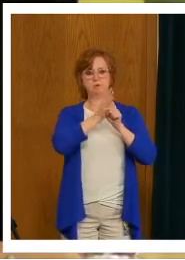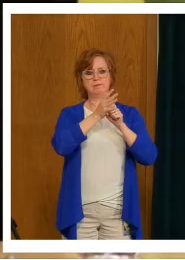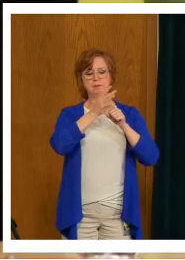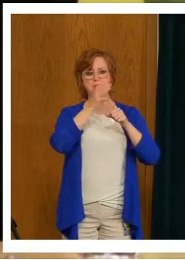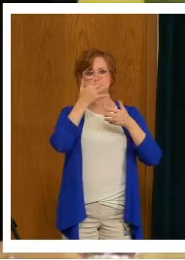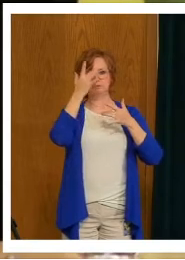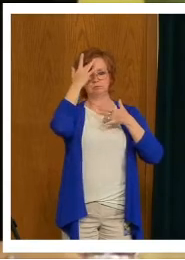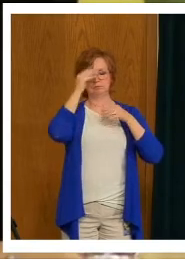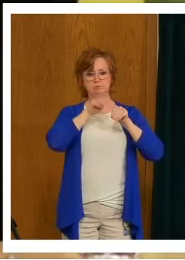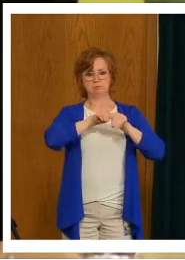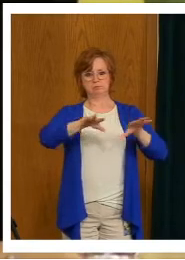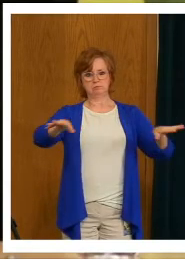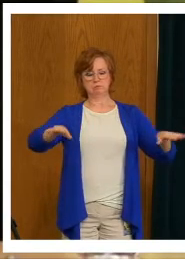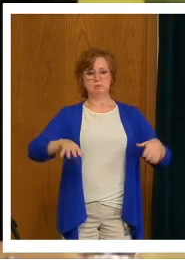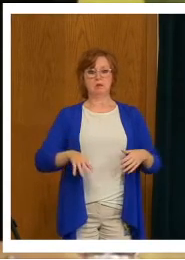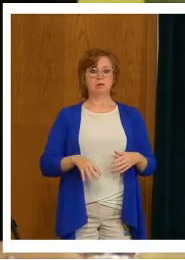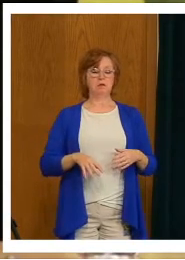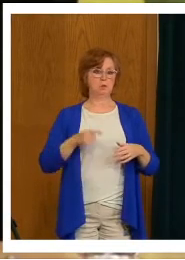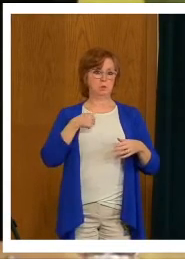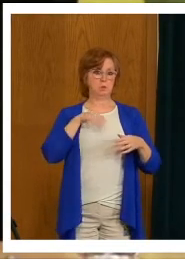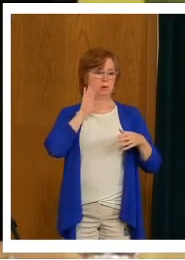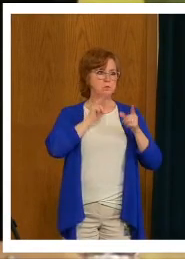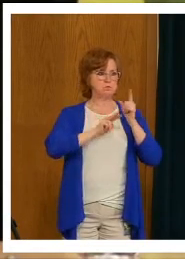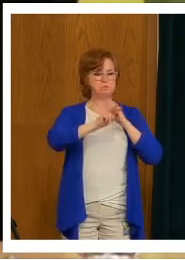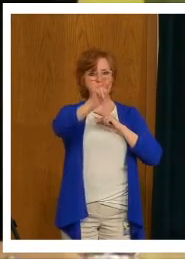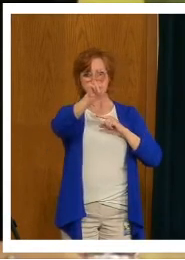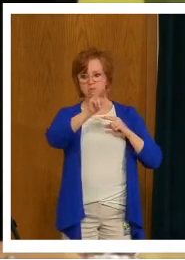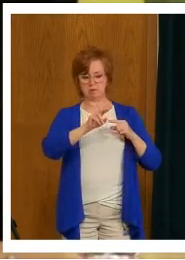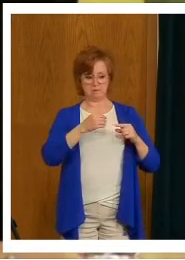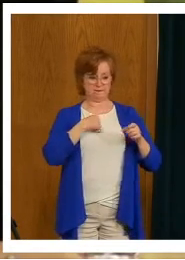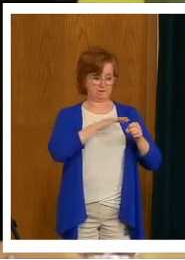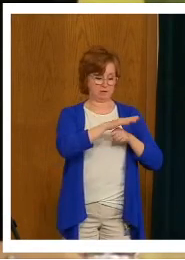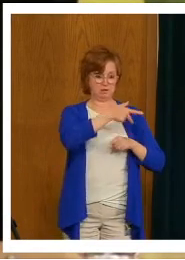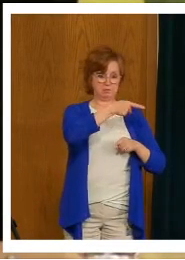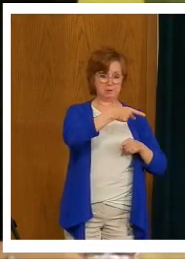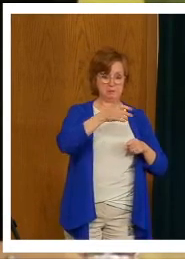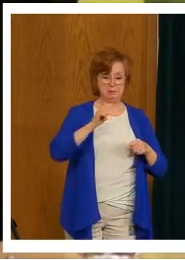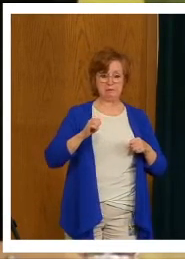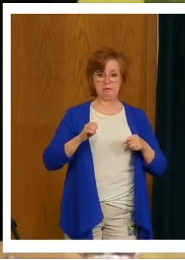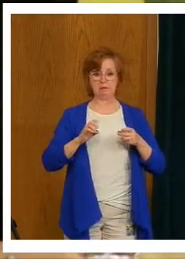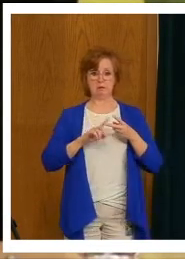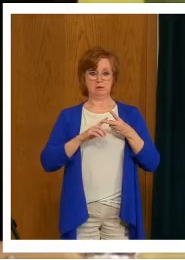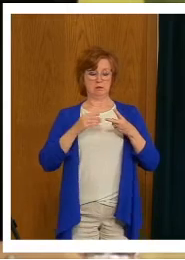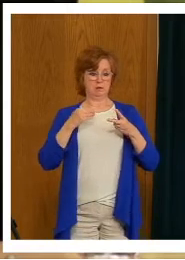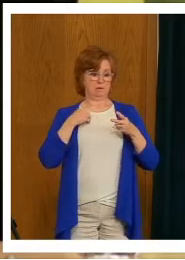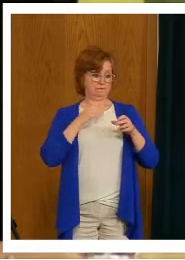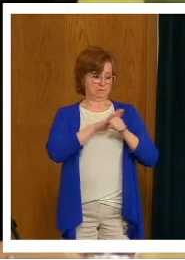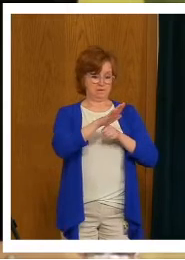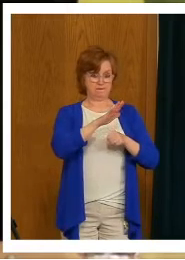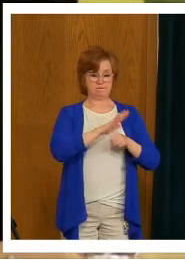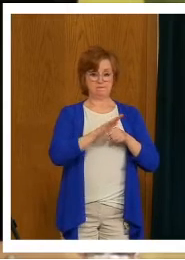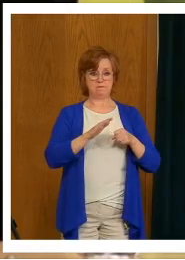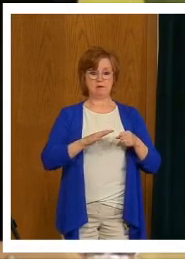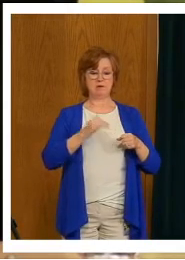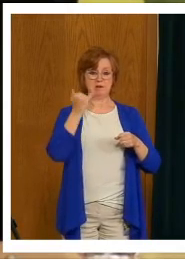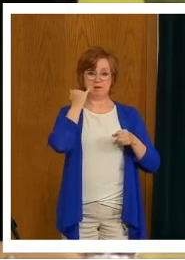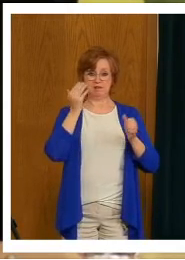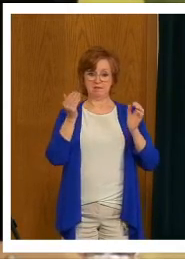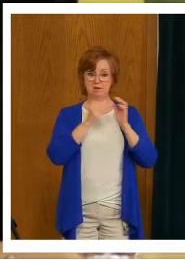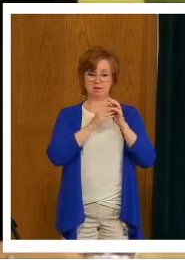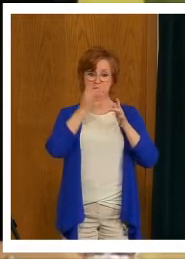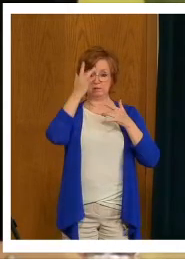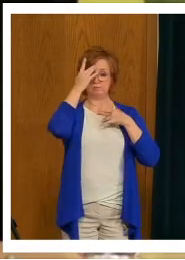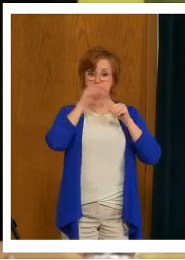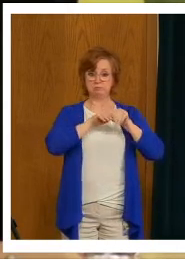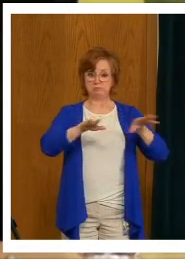the PPE supplies, the flow of PPE through our system adequate and appropriate? Should we run into a challenge like this